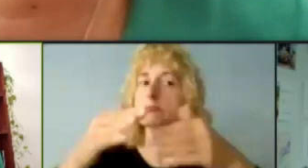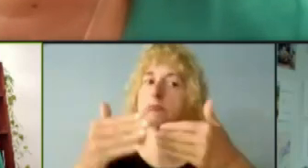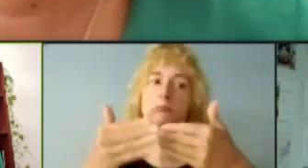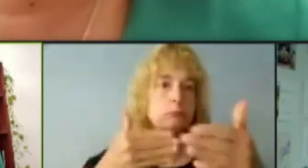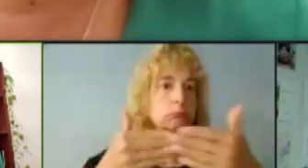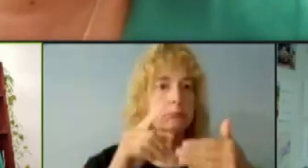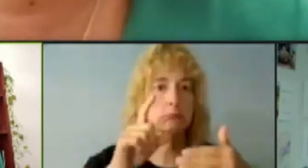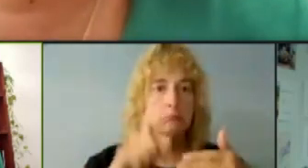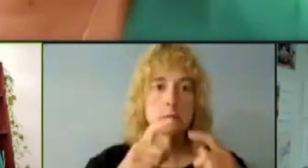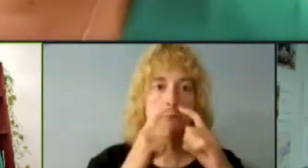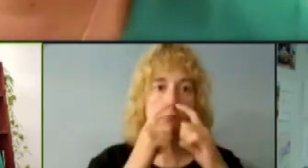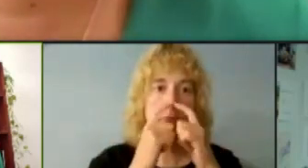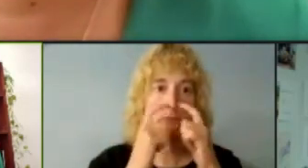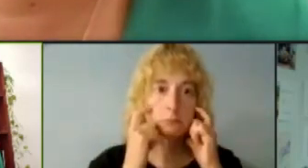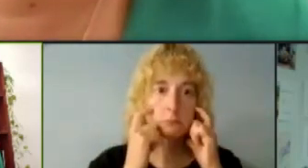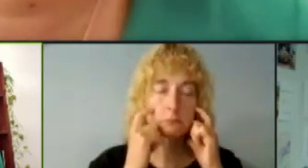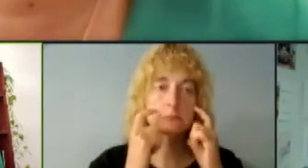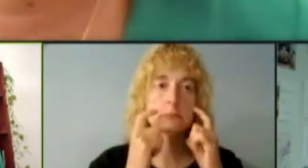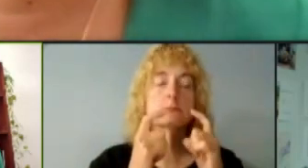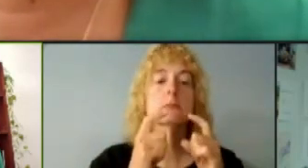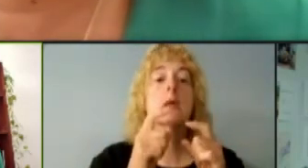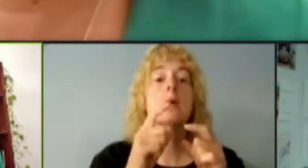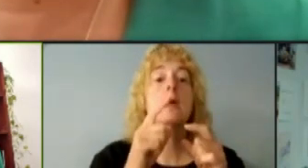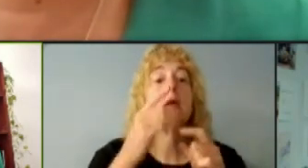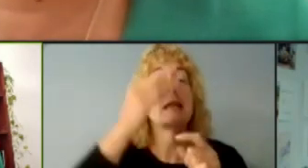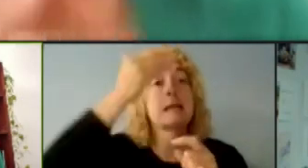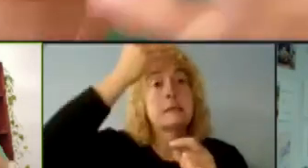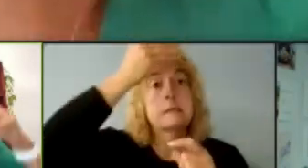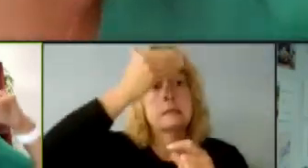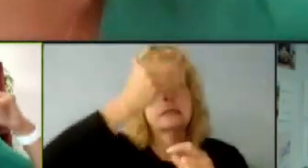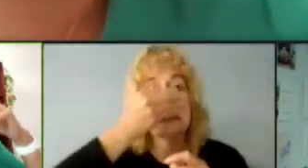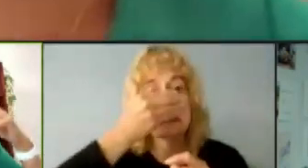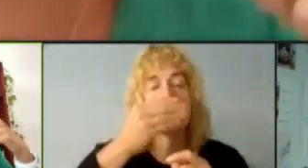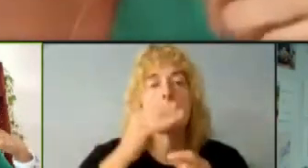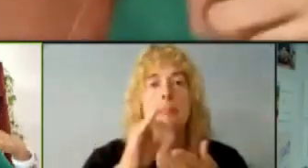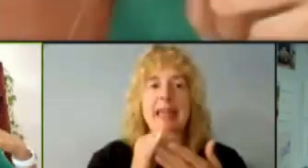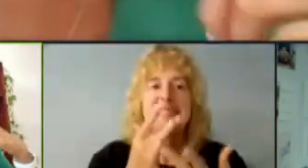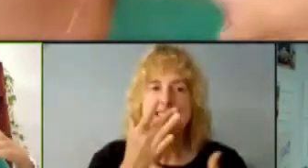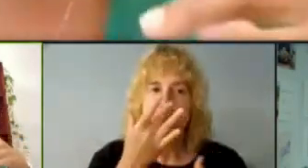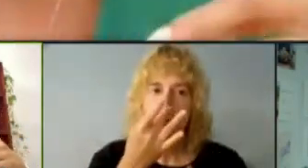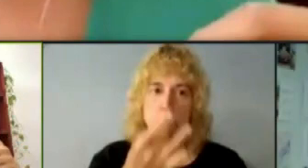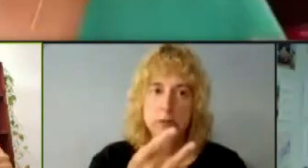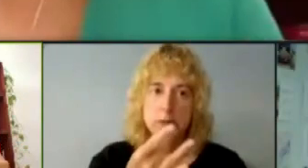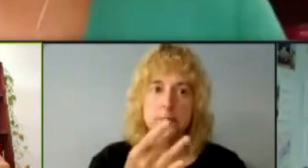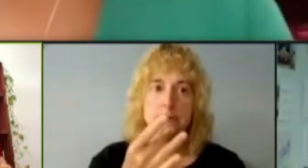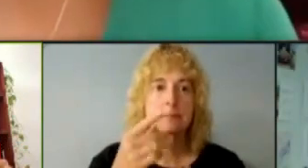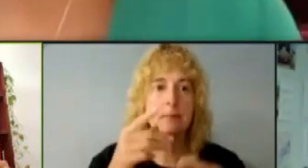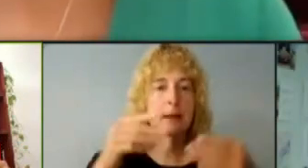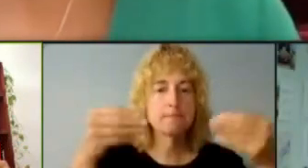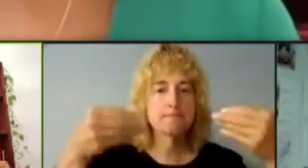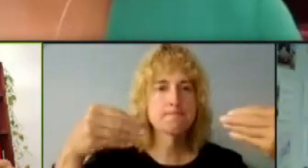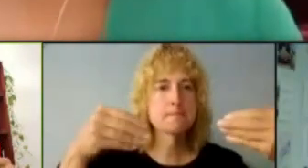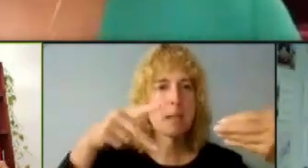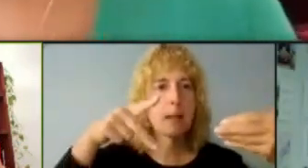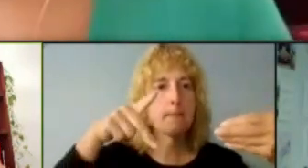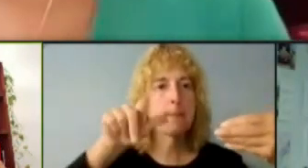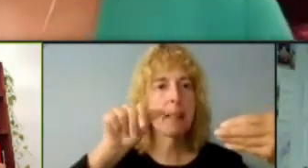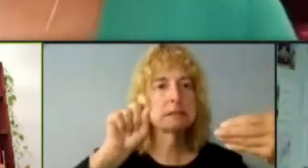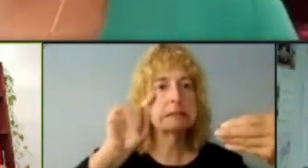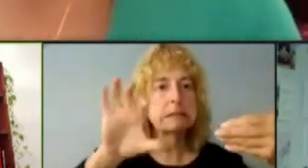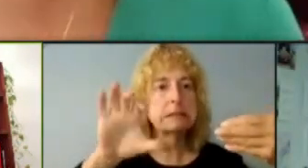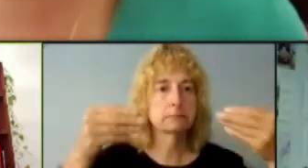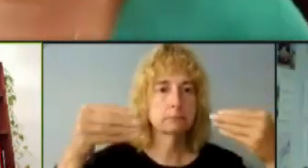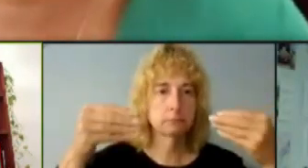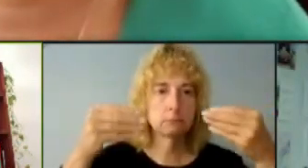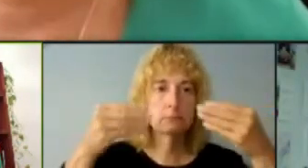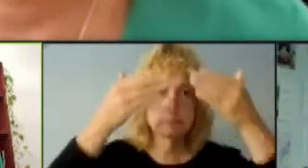shields is a really interesting topic. Facial shields, those are the plastic ones, and I usually have some over